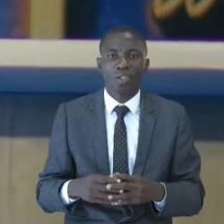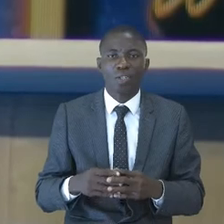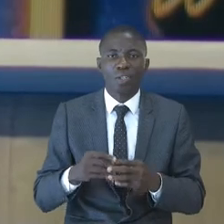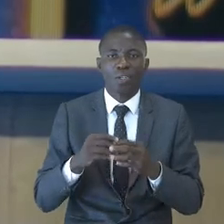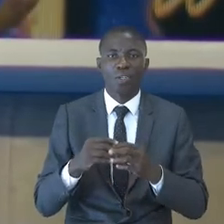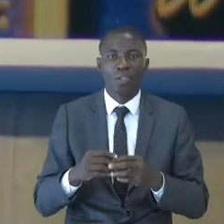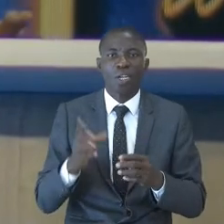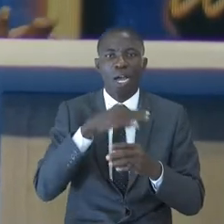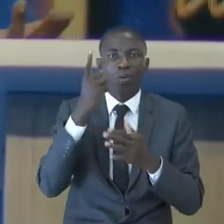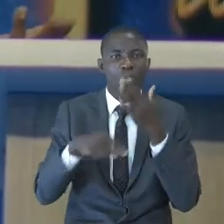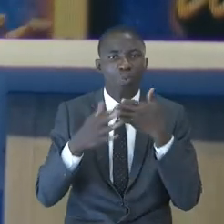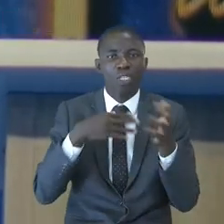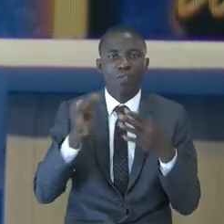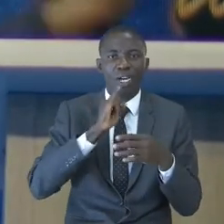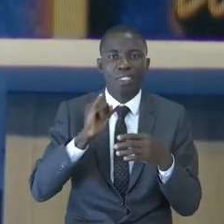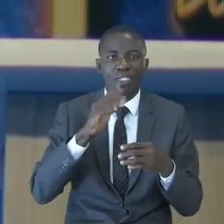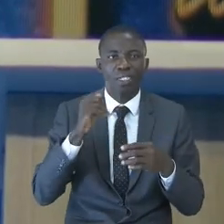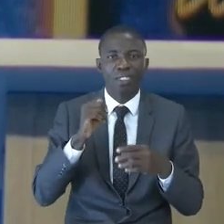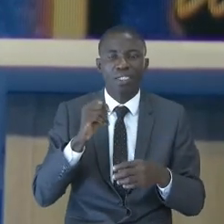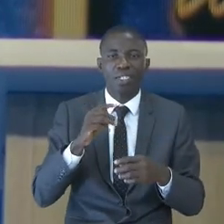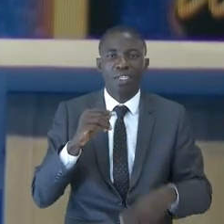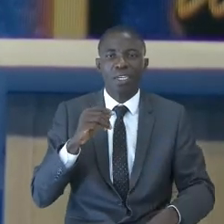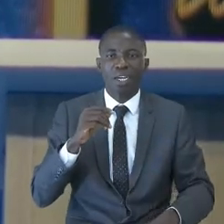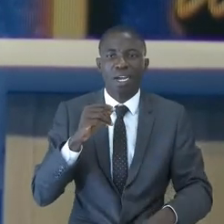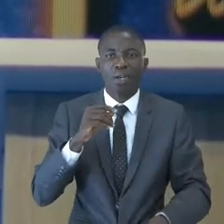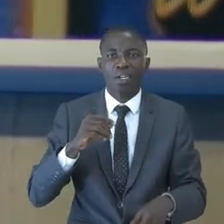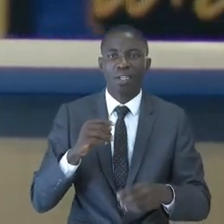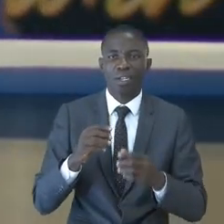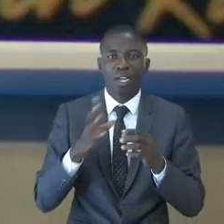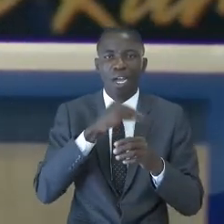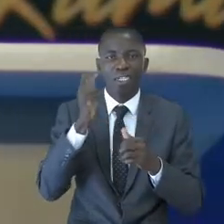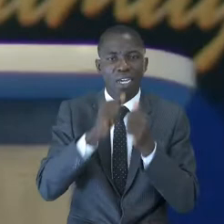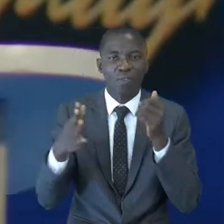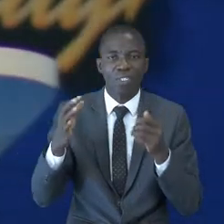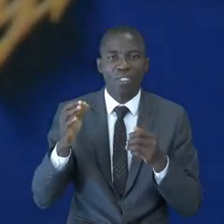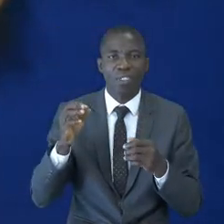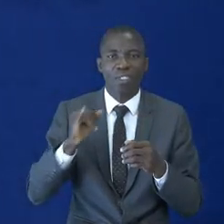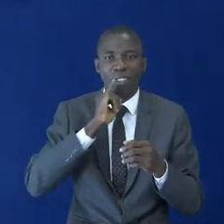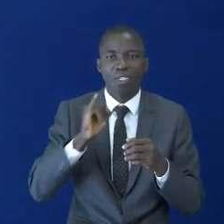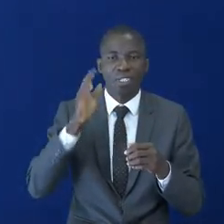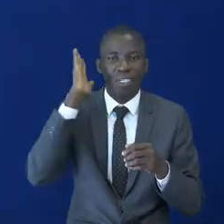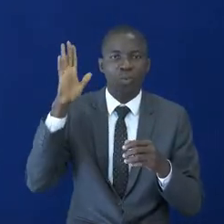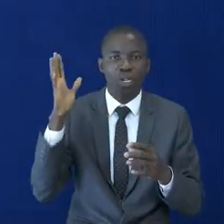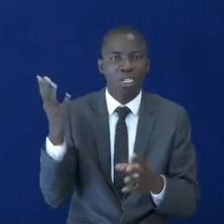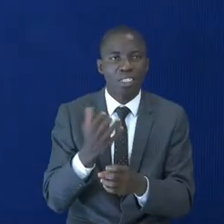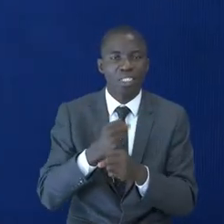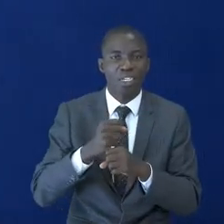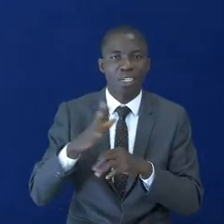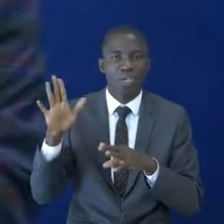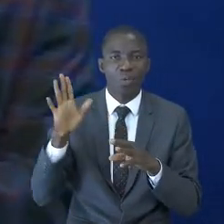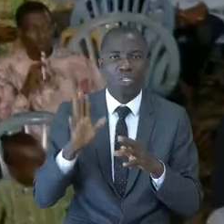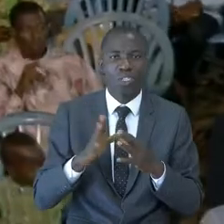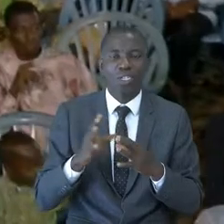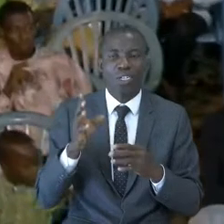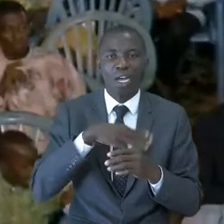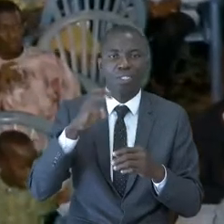infirmity, whatever the name, whatever the description, everything He will take away today in Jesus'